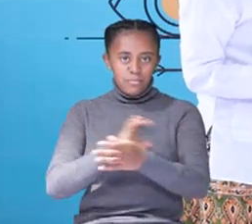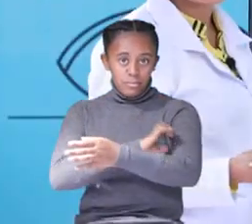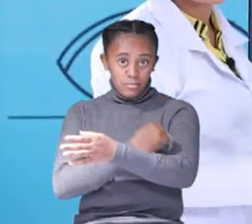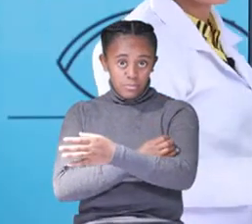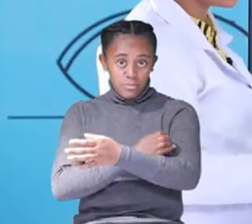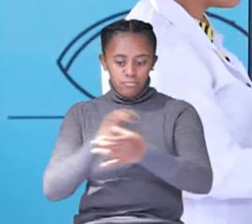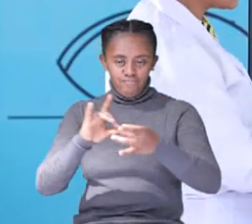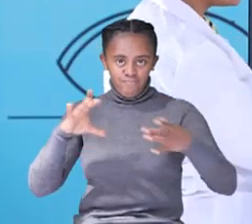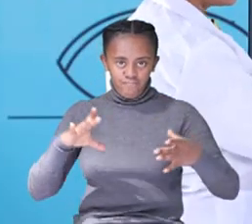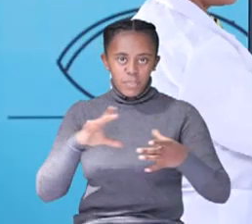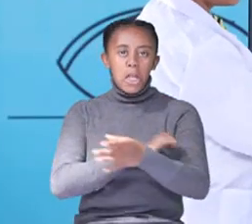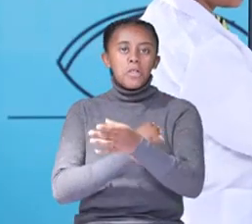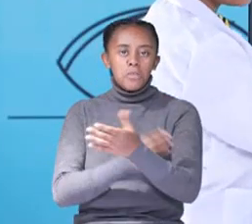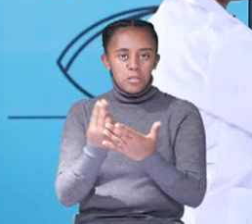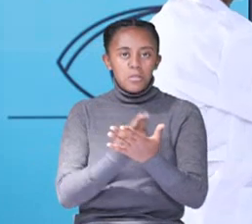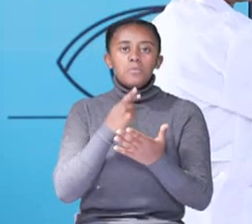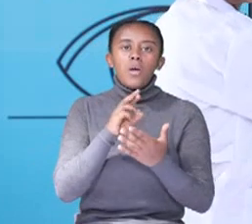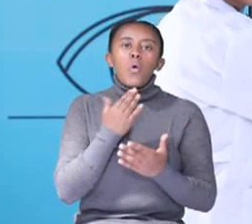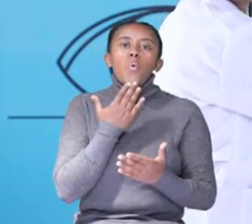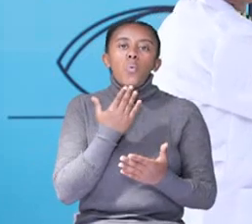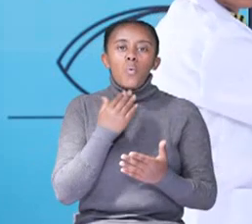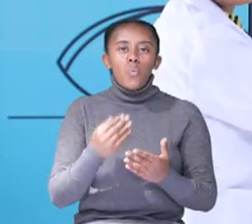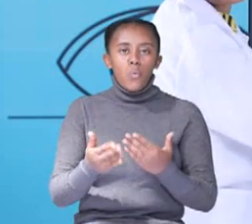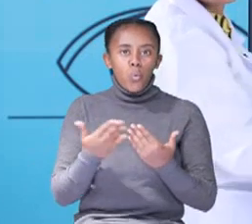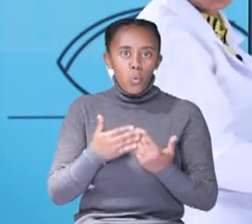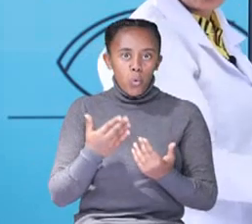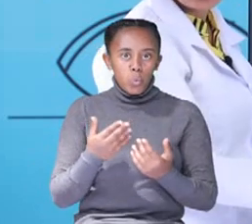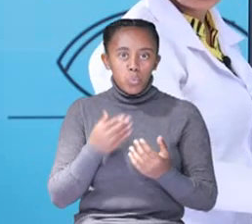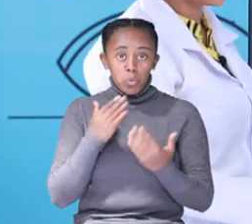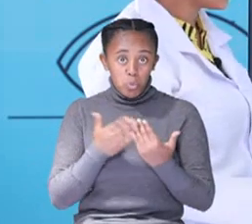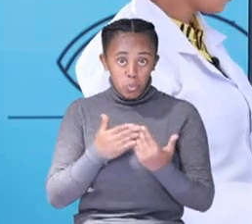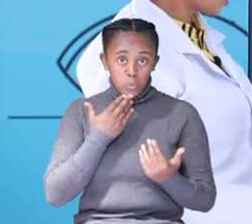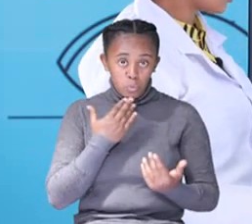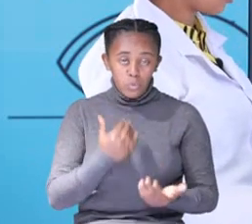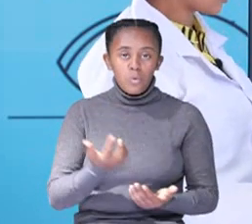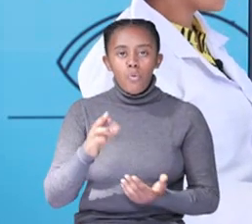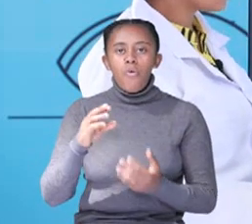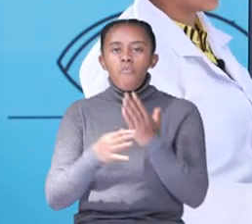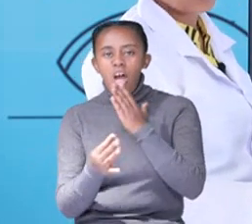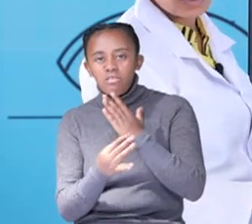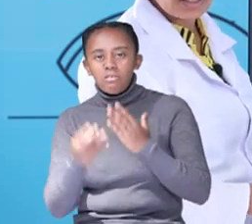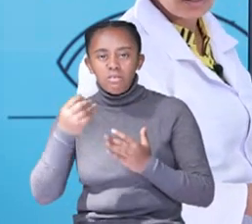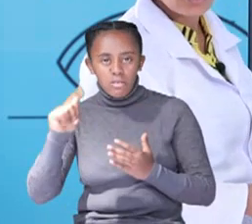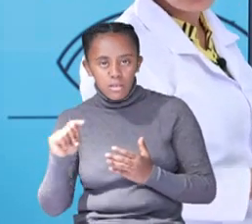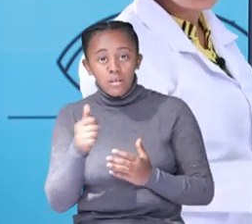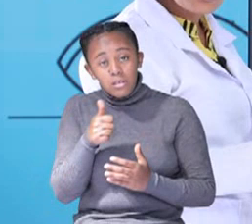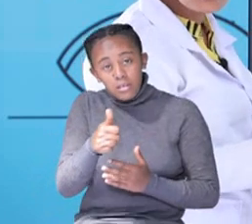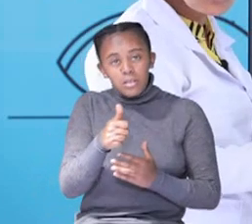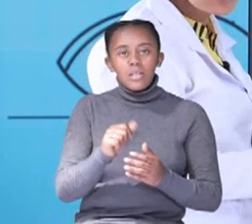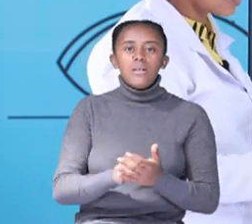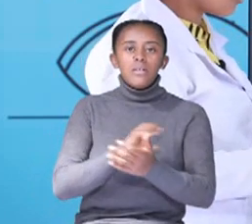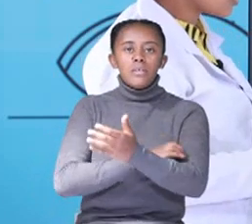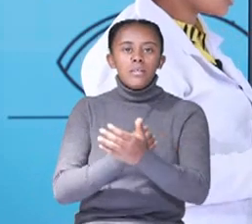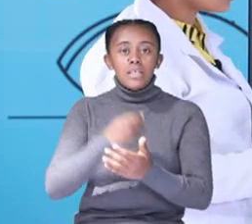energy. You can take example, glucose, protein, fats, and so on. These are respiratory substrates. And